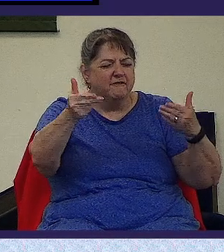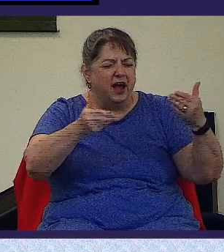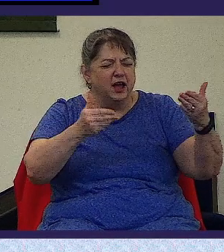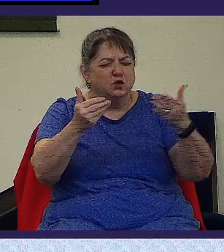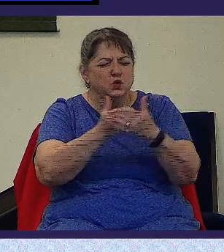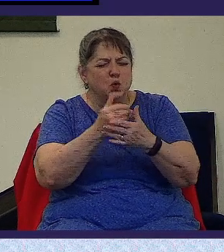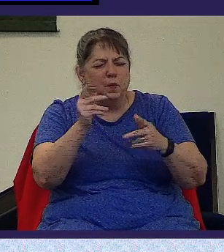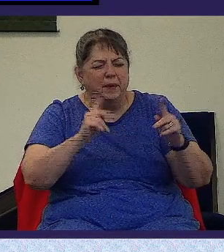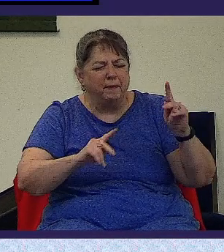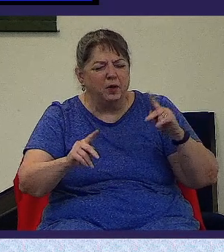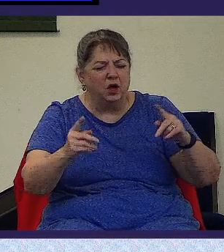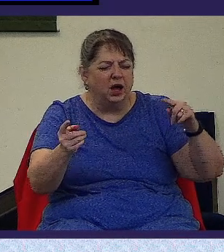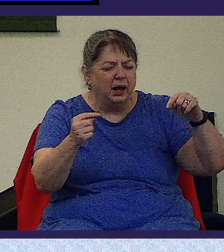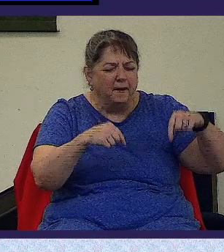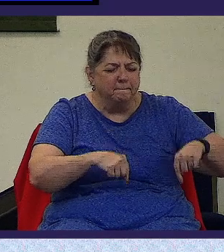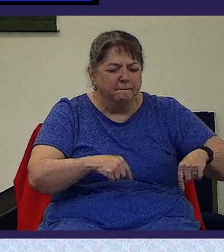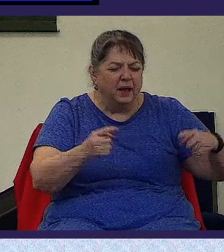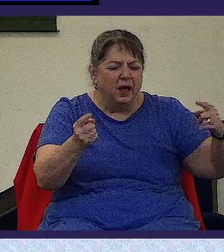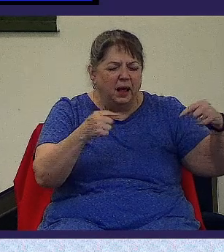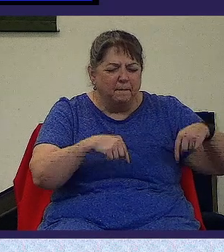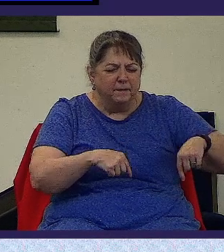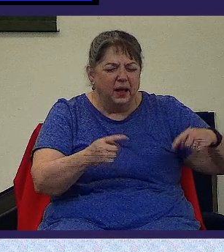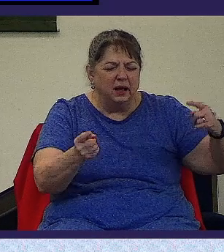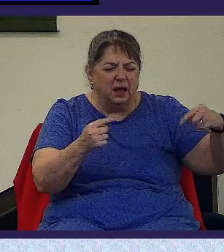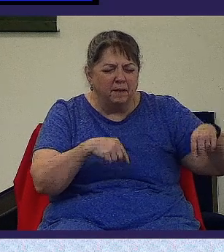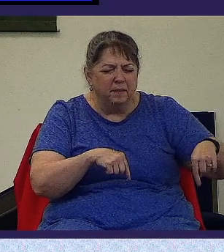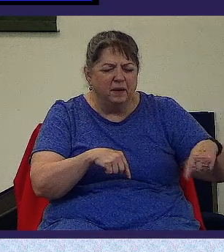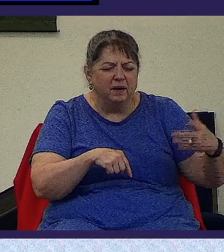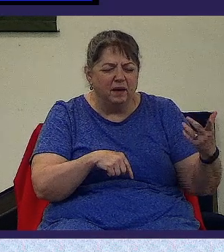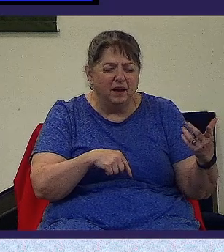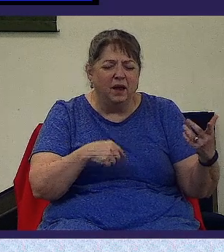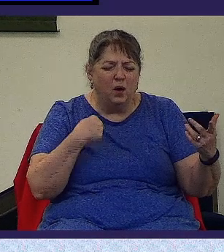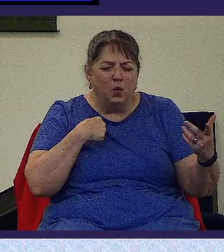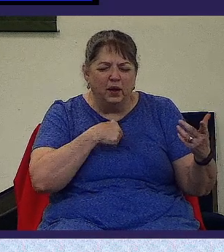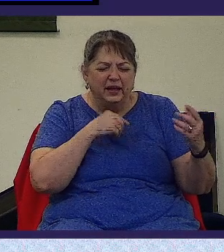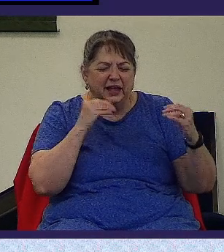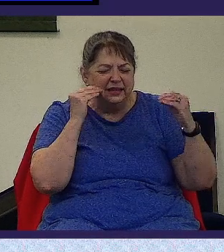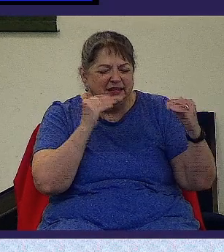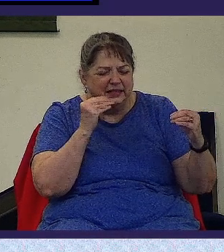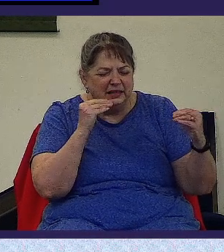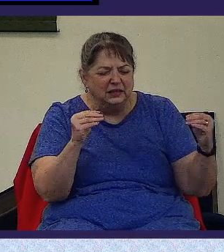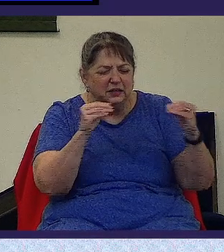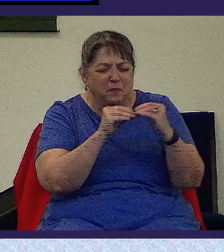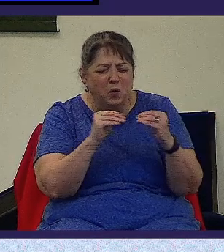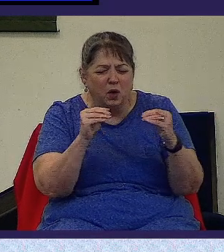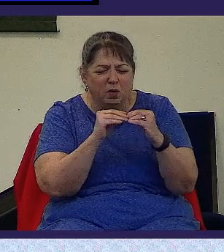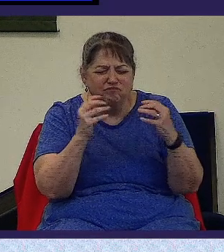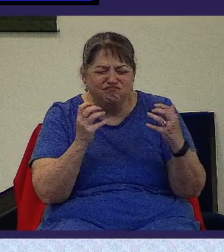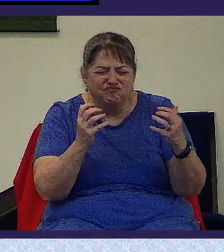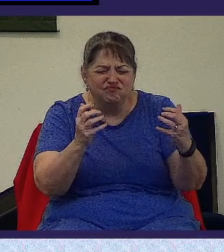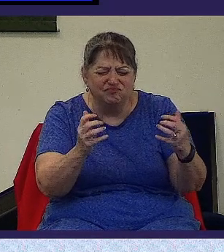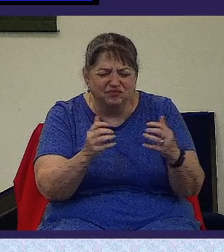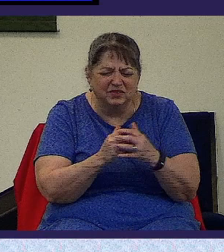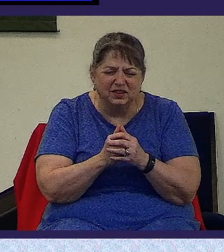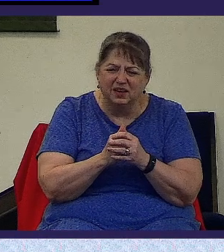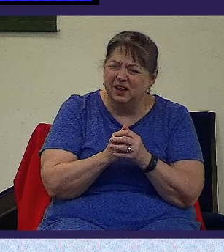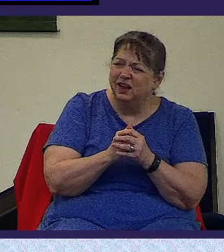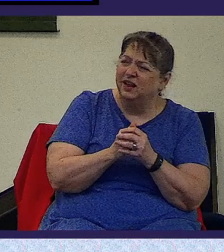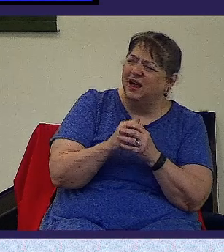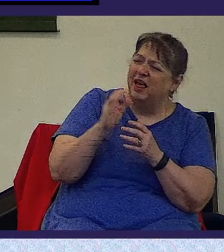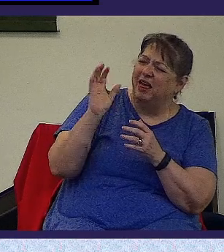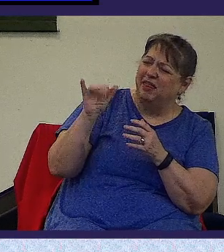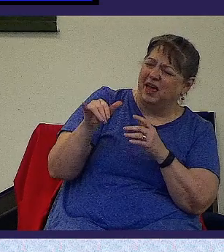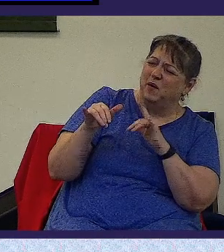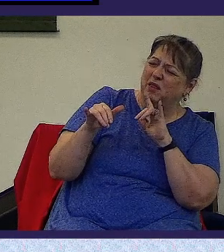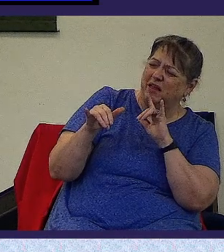coming to bring their children with an opportunity to hear the message of the gospel in the hope of jesus so father we commit that to your